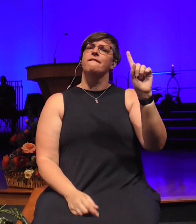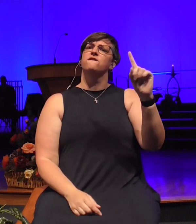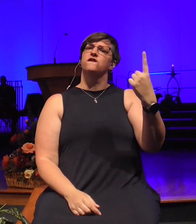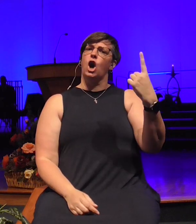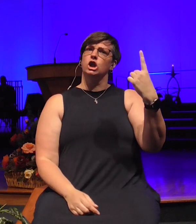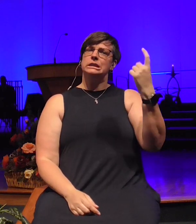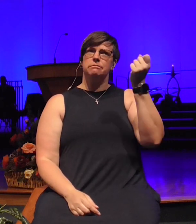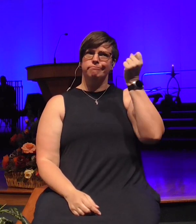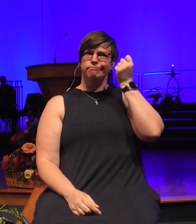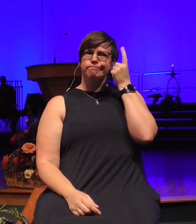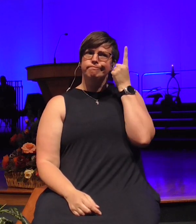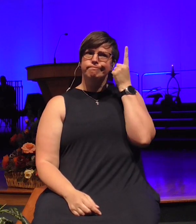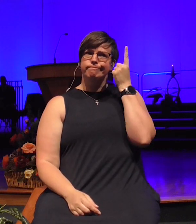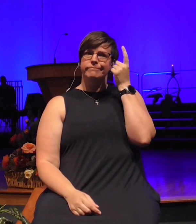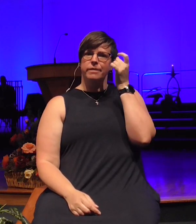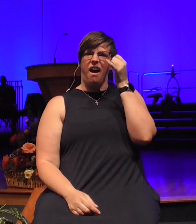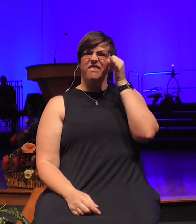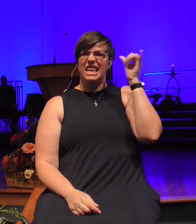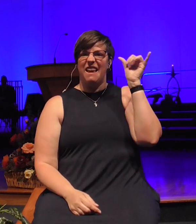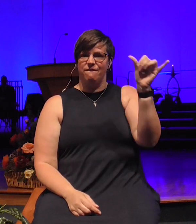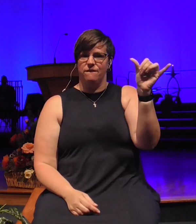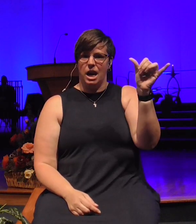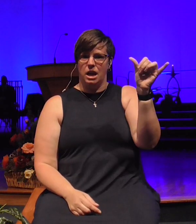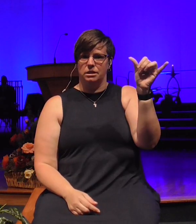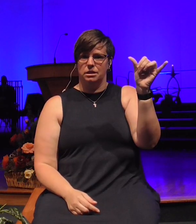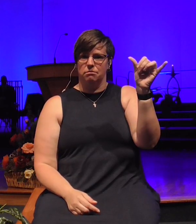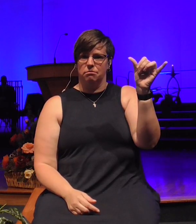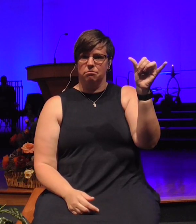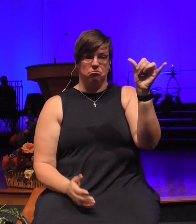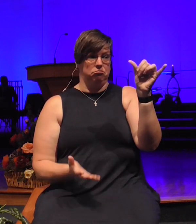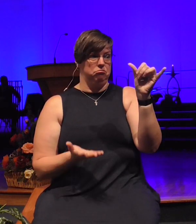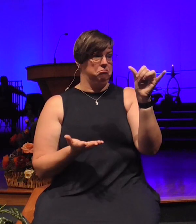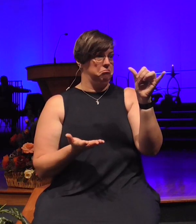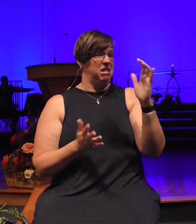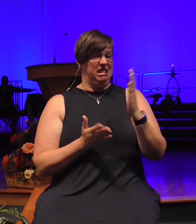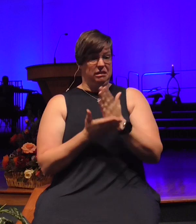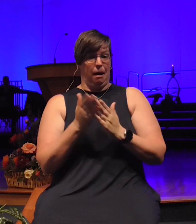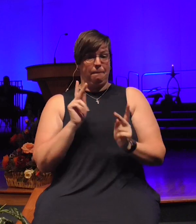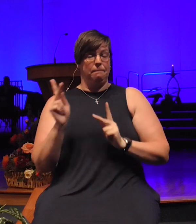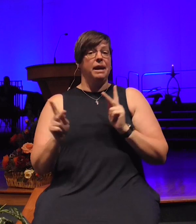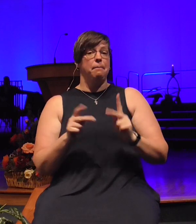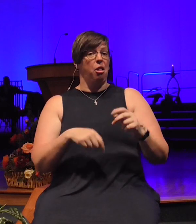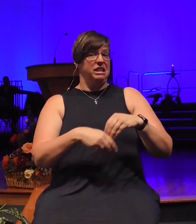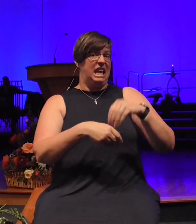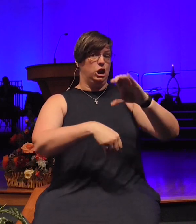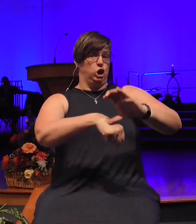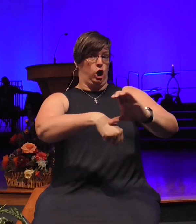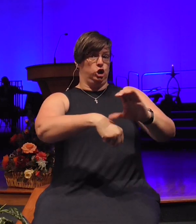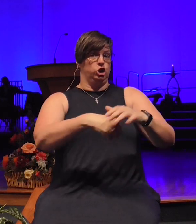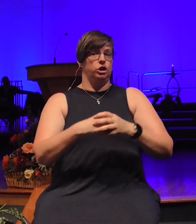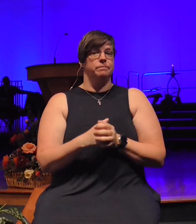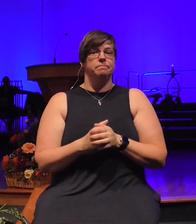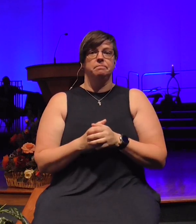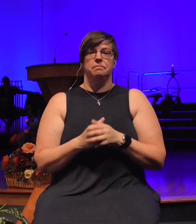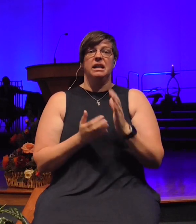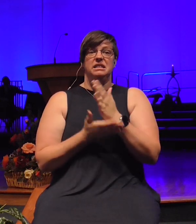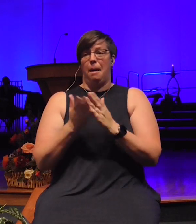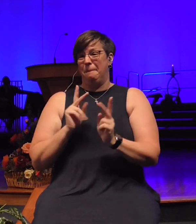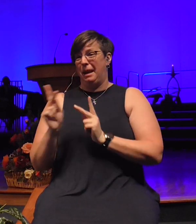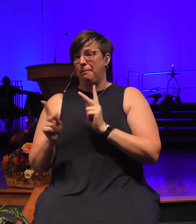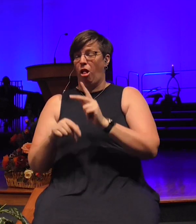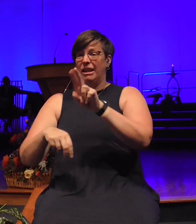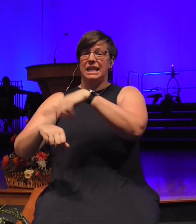first conception of the infinite? For some people, it comes in a church. For some people, it's in